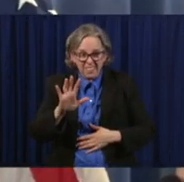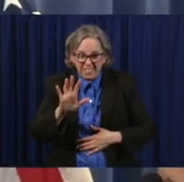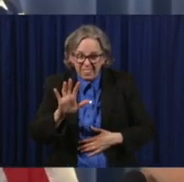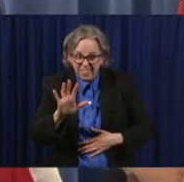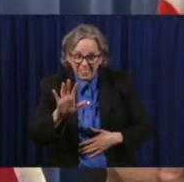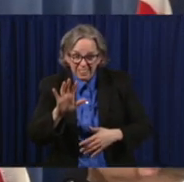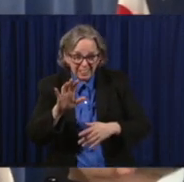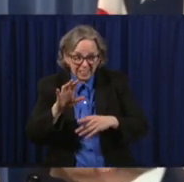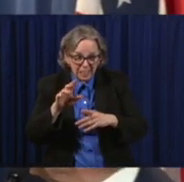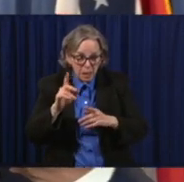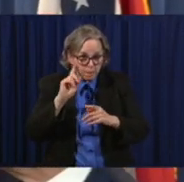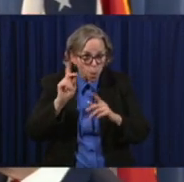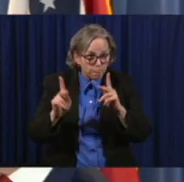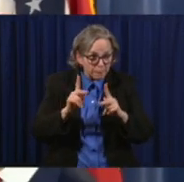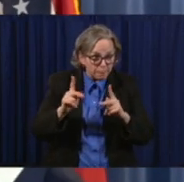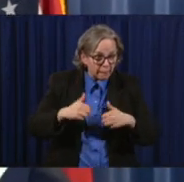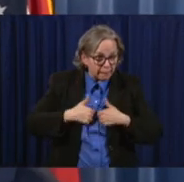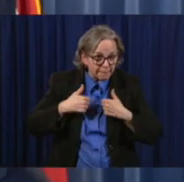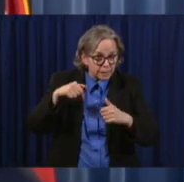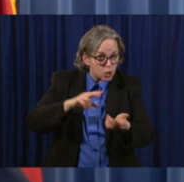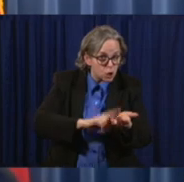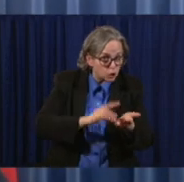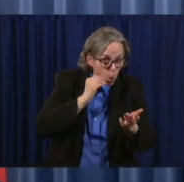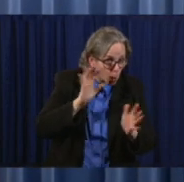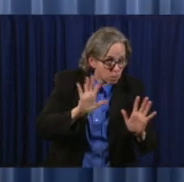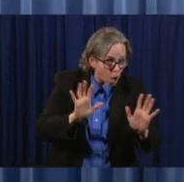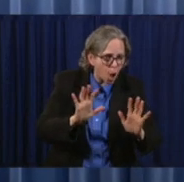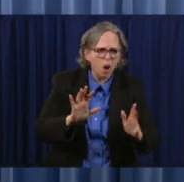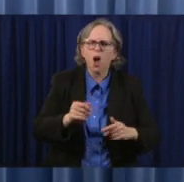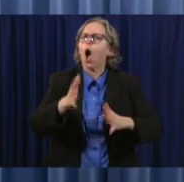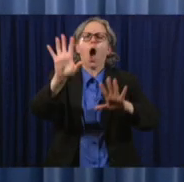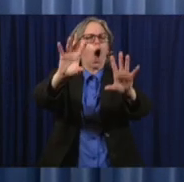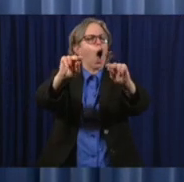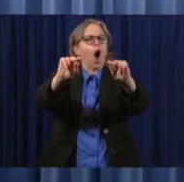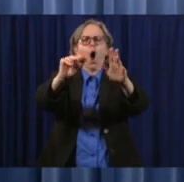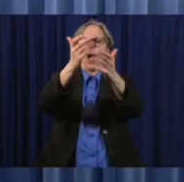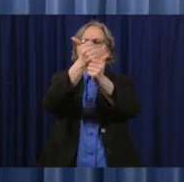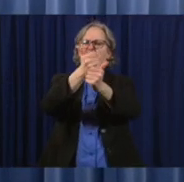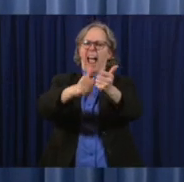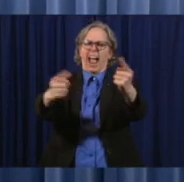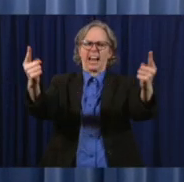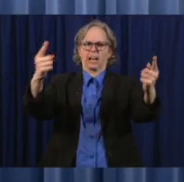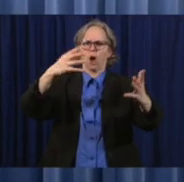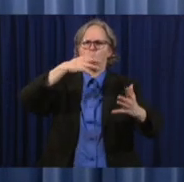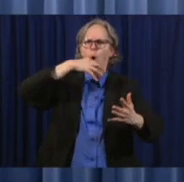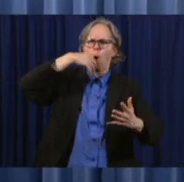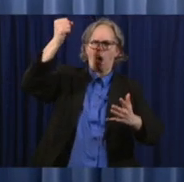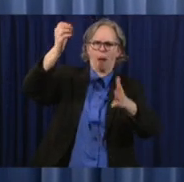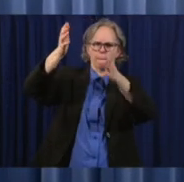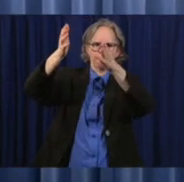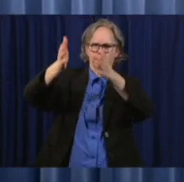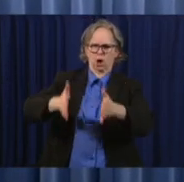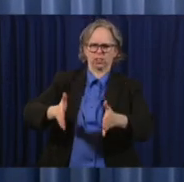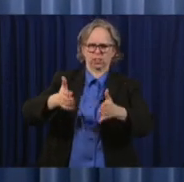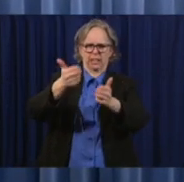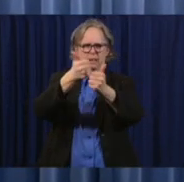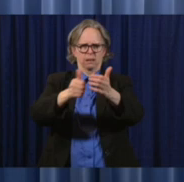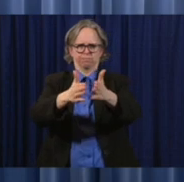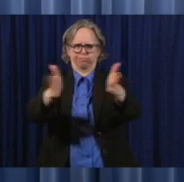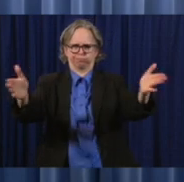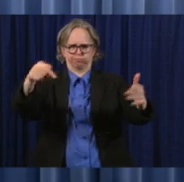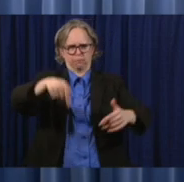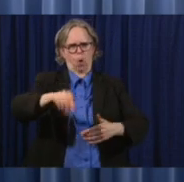in nursing homes, though, right? This will be anybody. Correct. Okay. This is for the community. We recognize